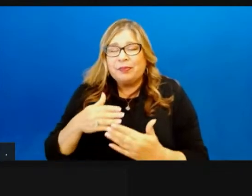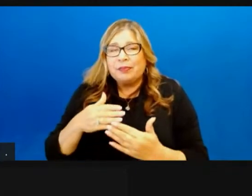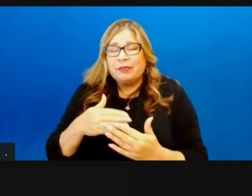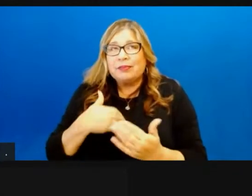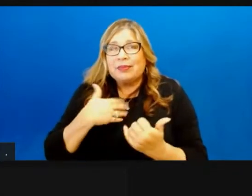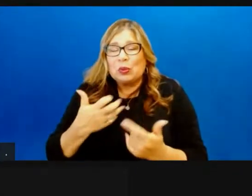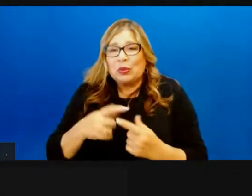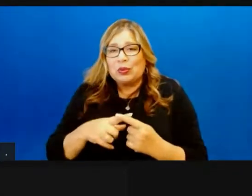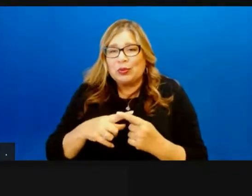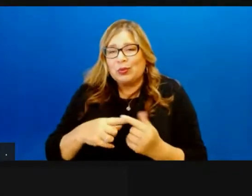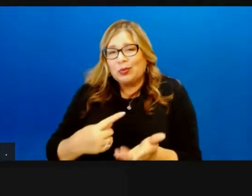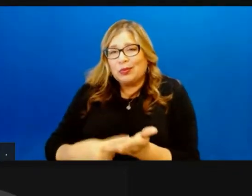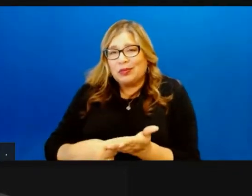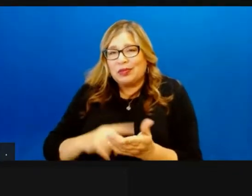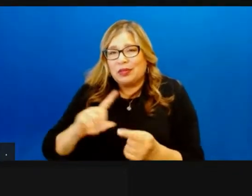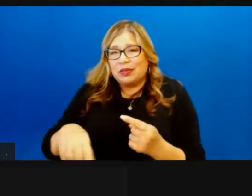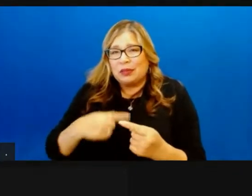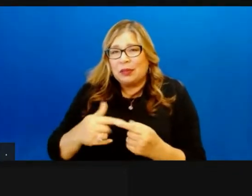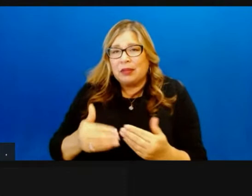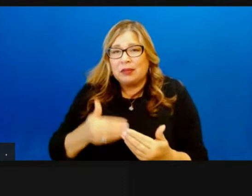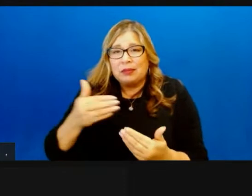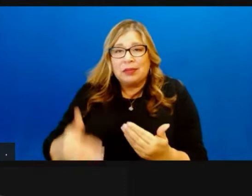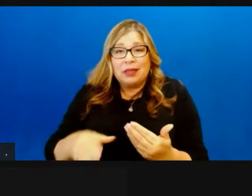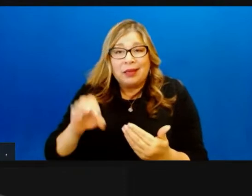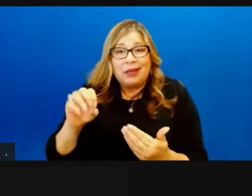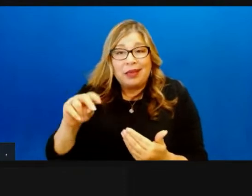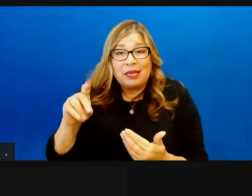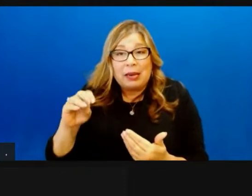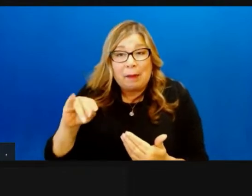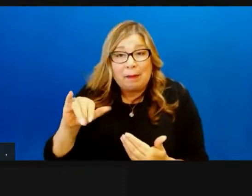endemic phase. If the coronavirus pandemic is